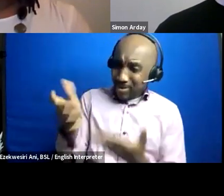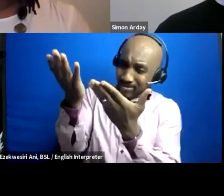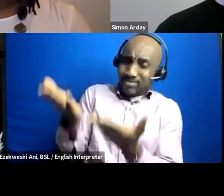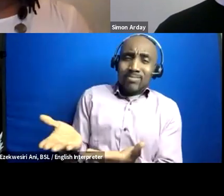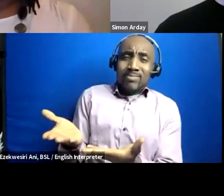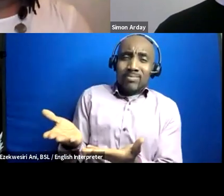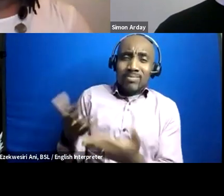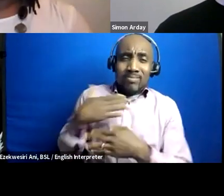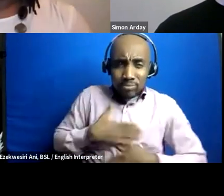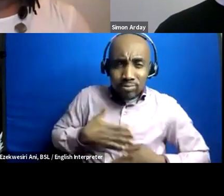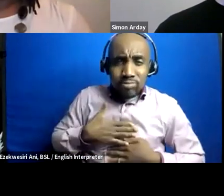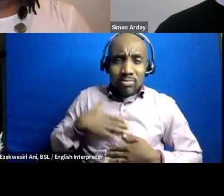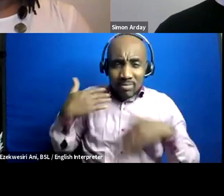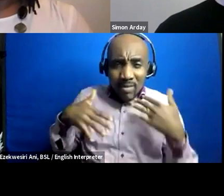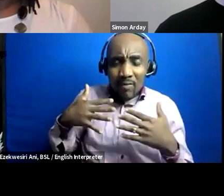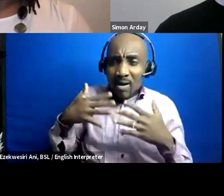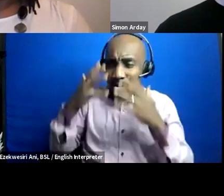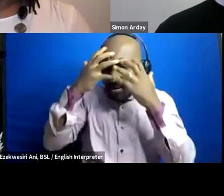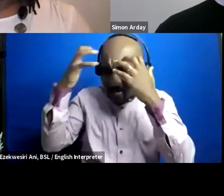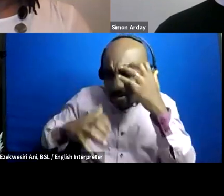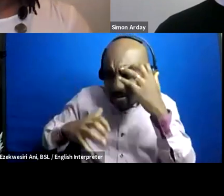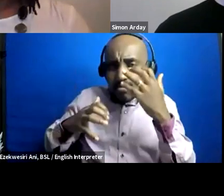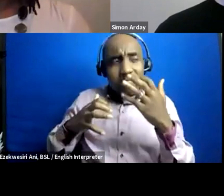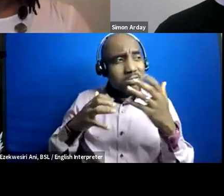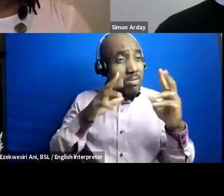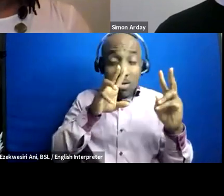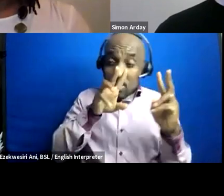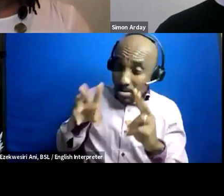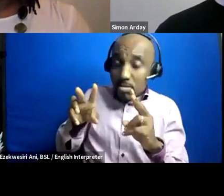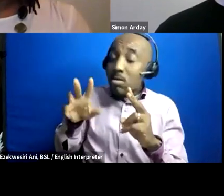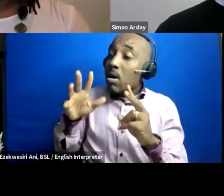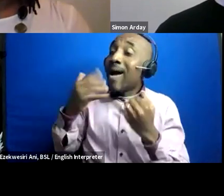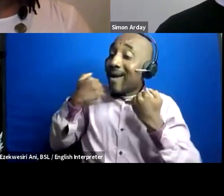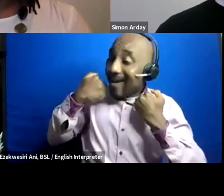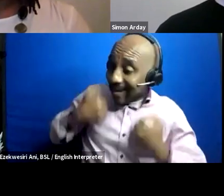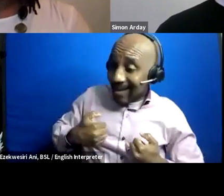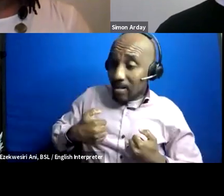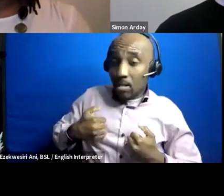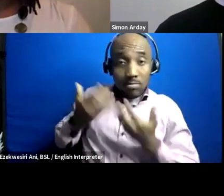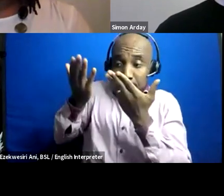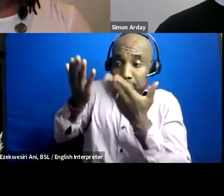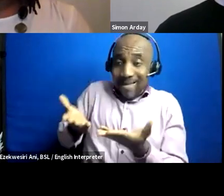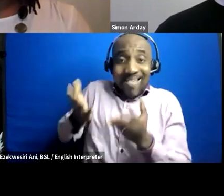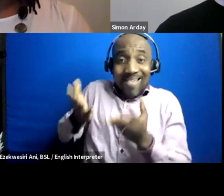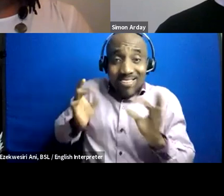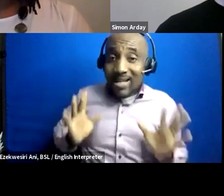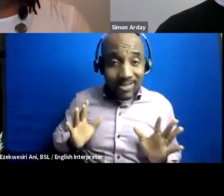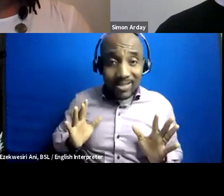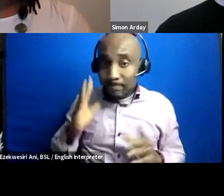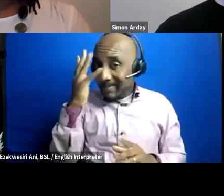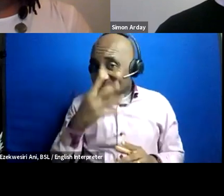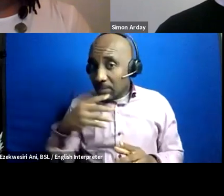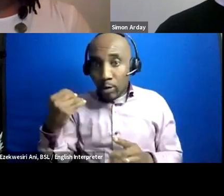try to look at the illness as purely an illness and nothing less. You know, it's not a